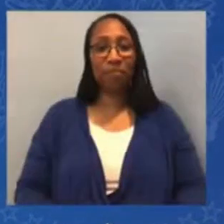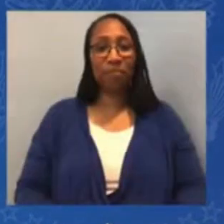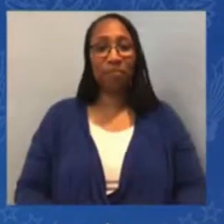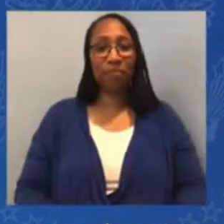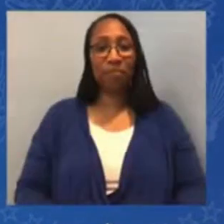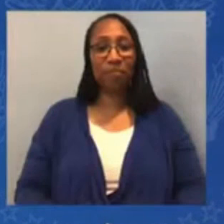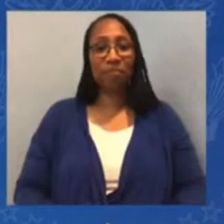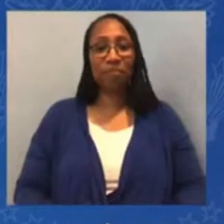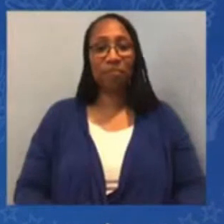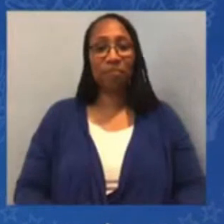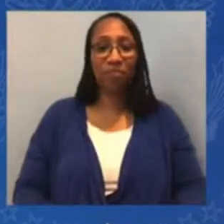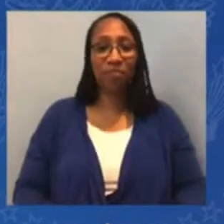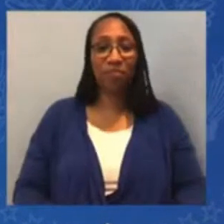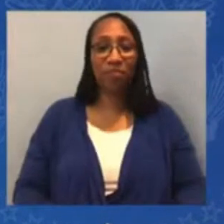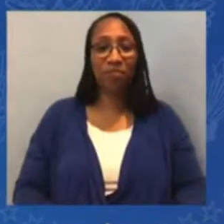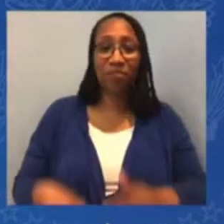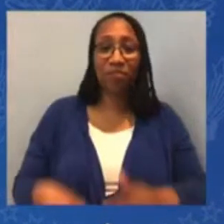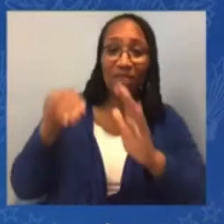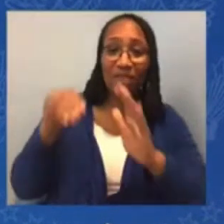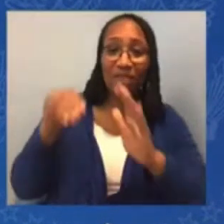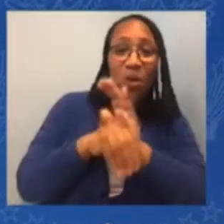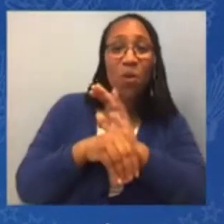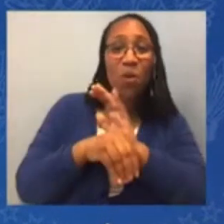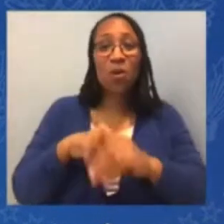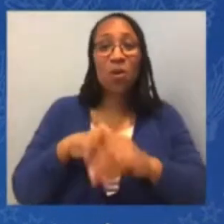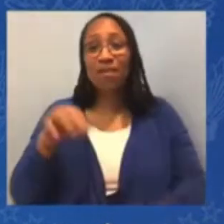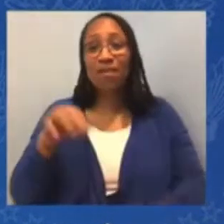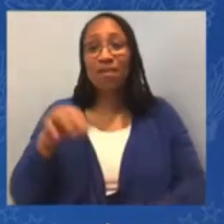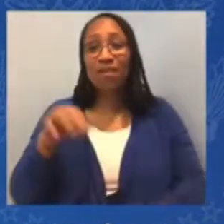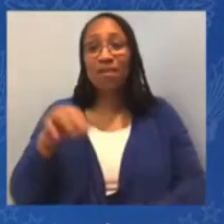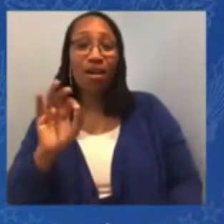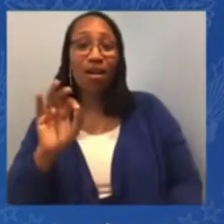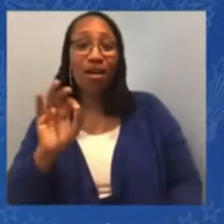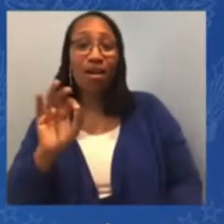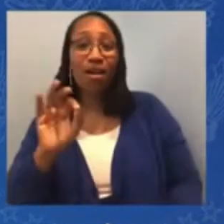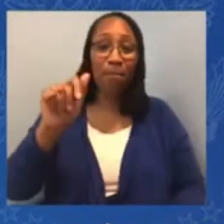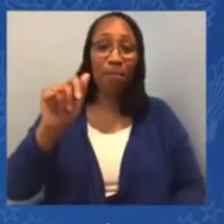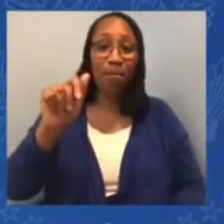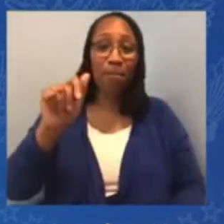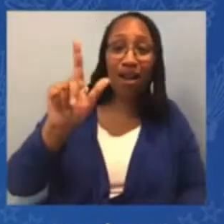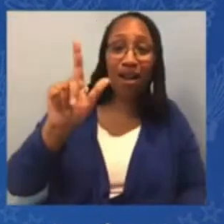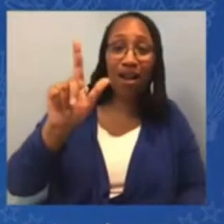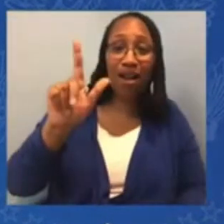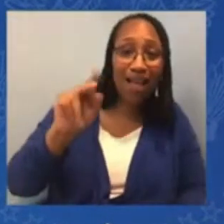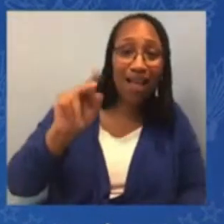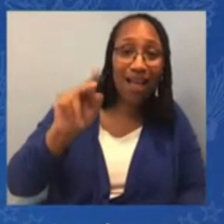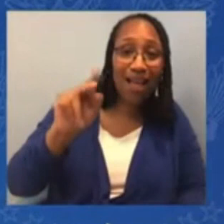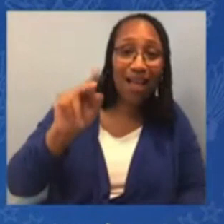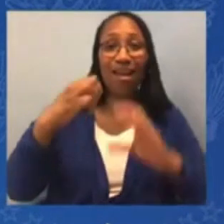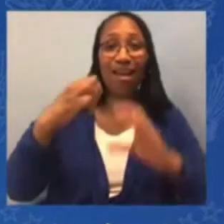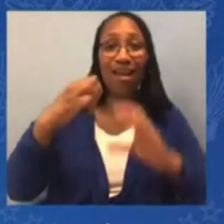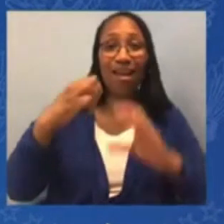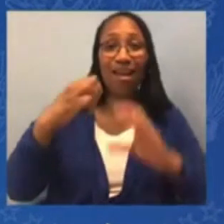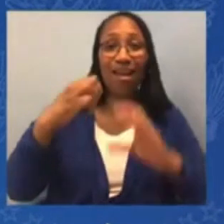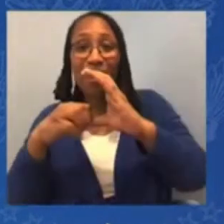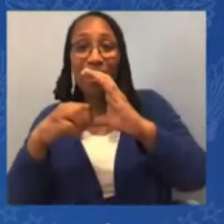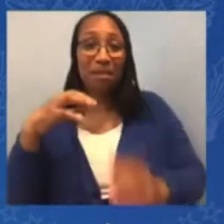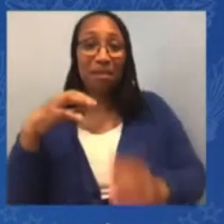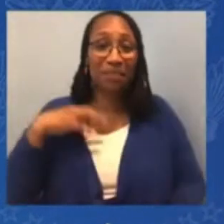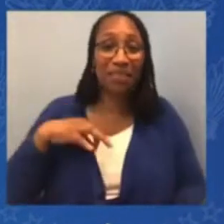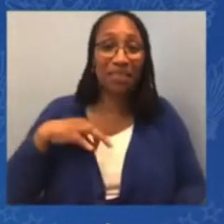Paso, so the Uvalde, Buffalo, Monterey Park, and so many other